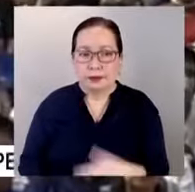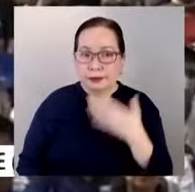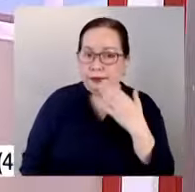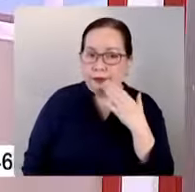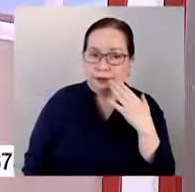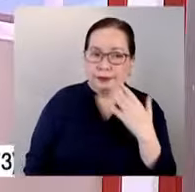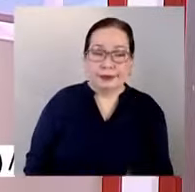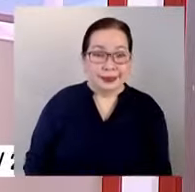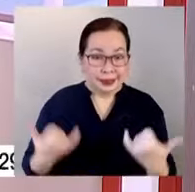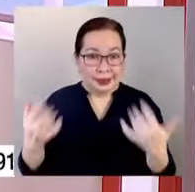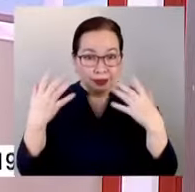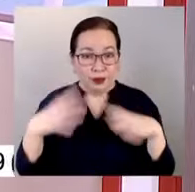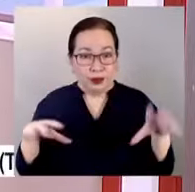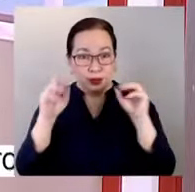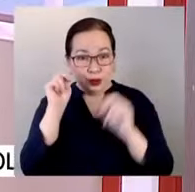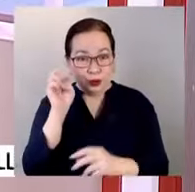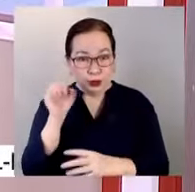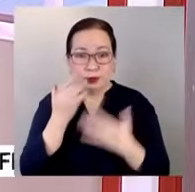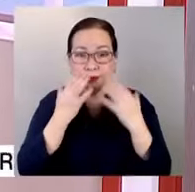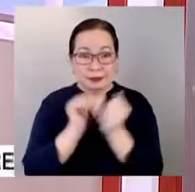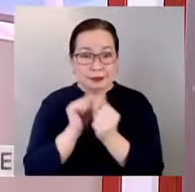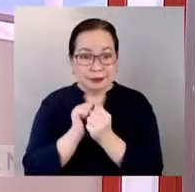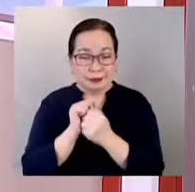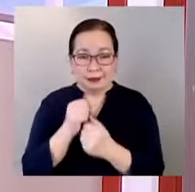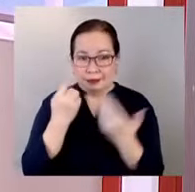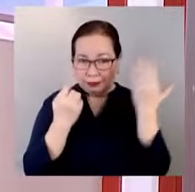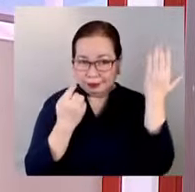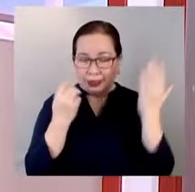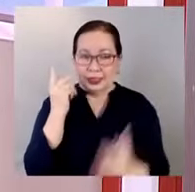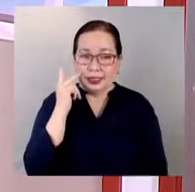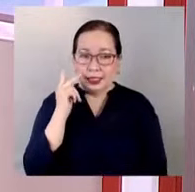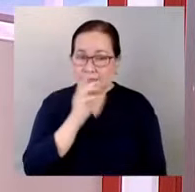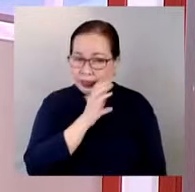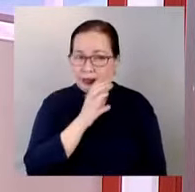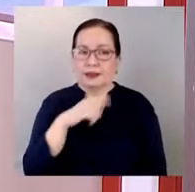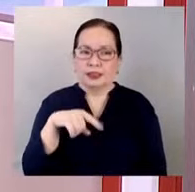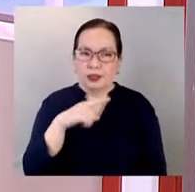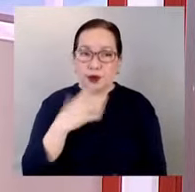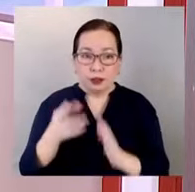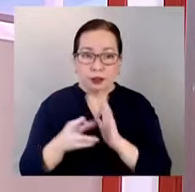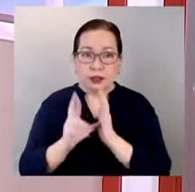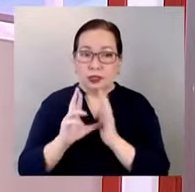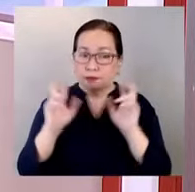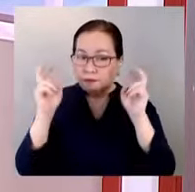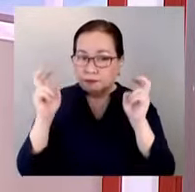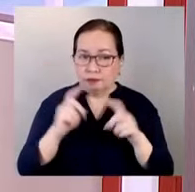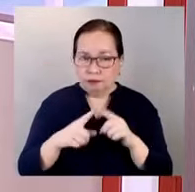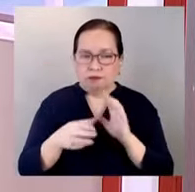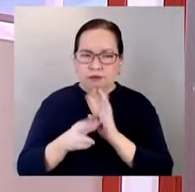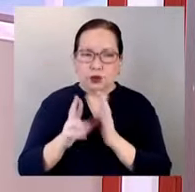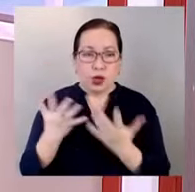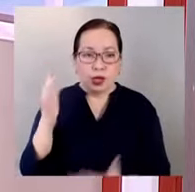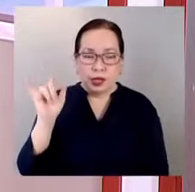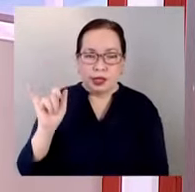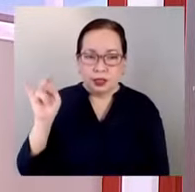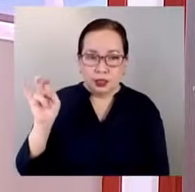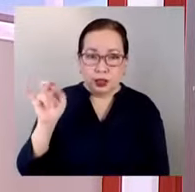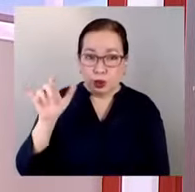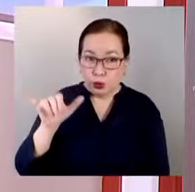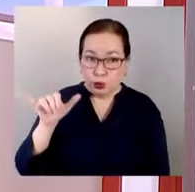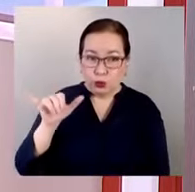that'll do it for today. Thanks for joining us. I'm Carmina Constantino. If you want to revisit today's episode, you can play back this newscast on ANC's YouTube channel